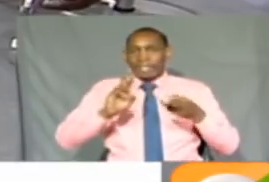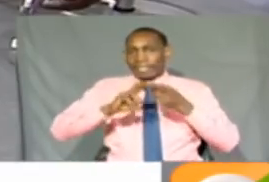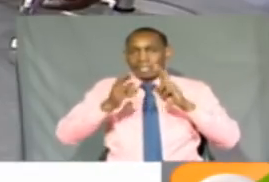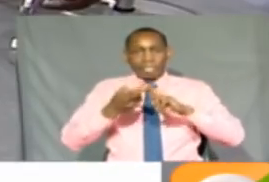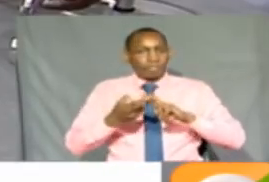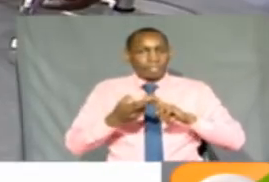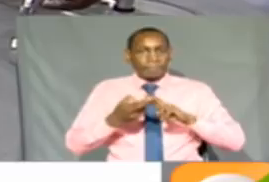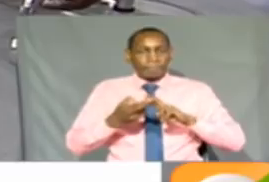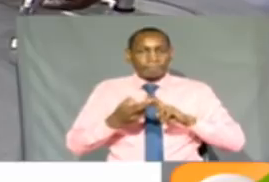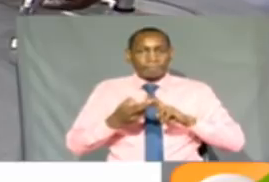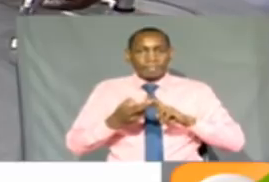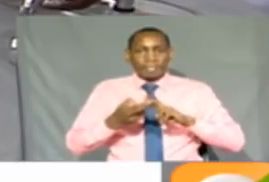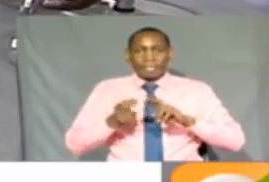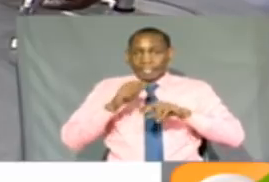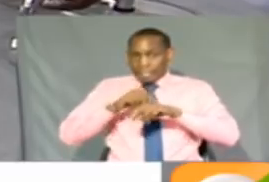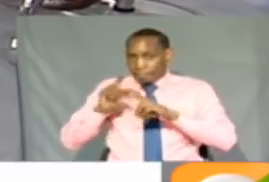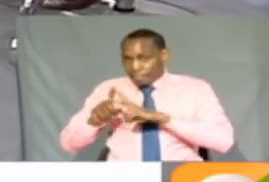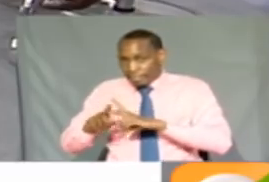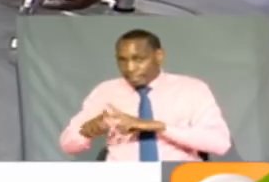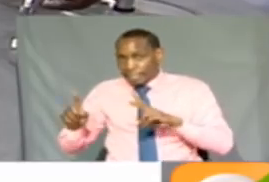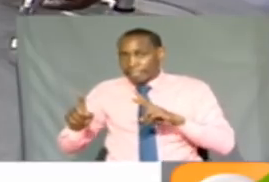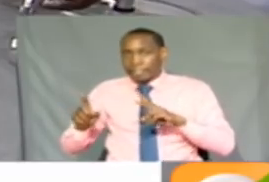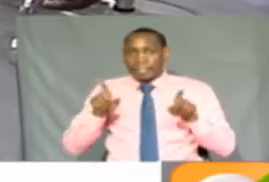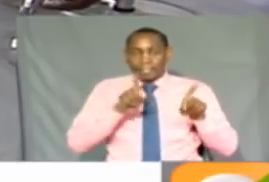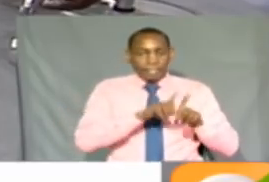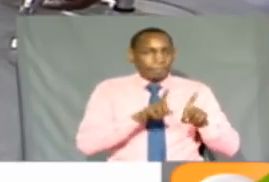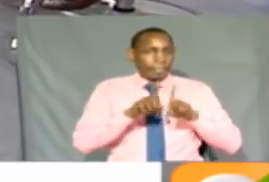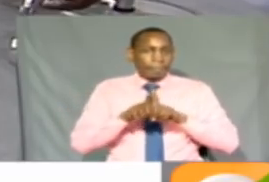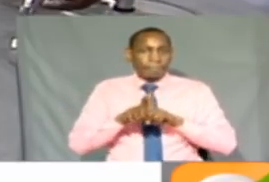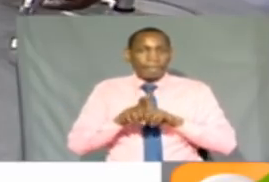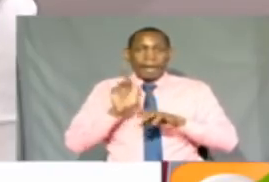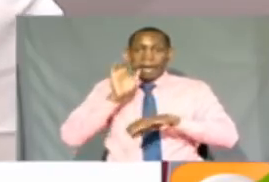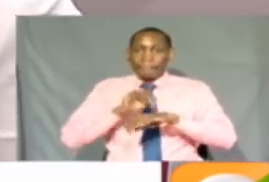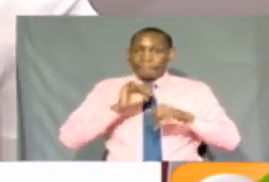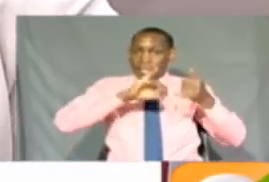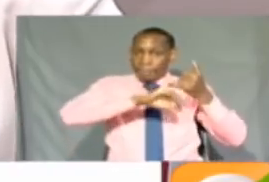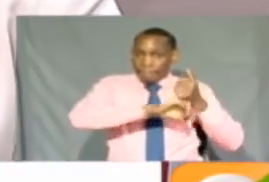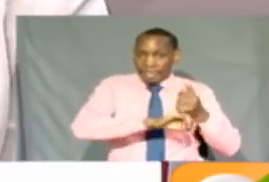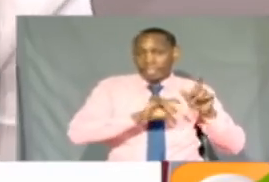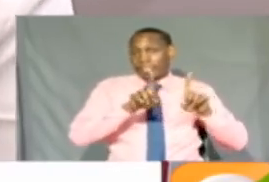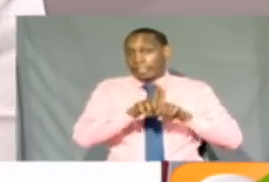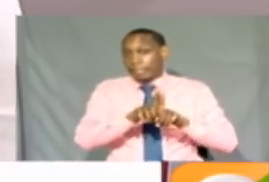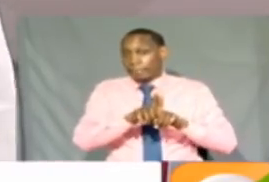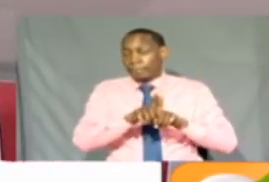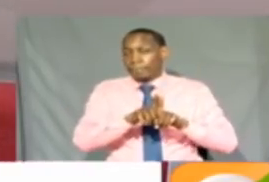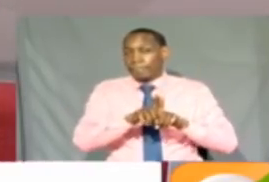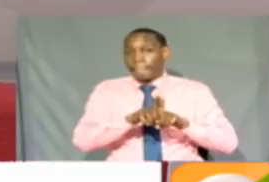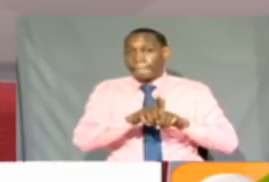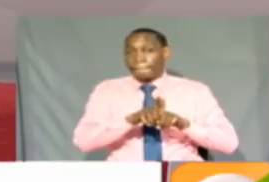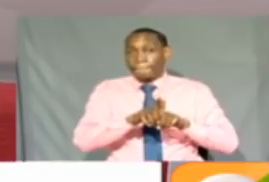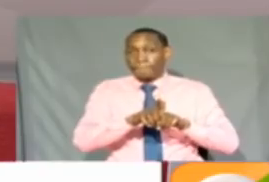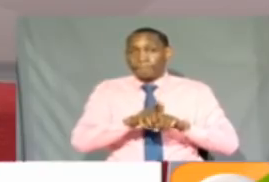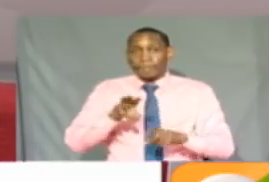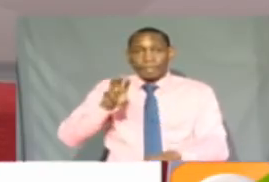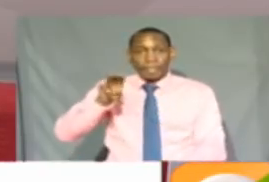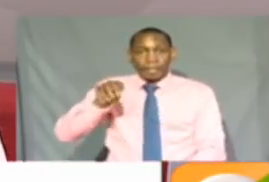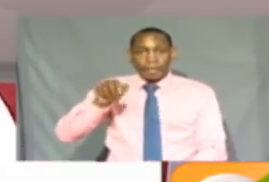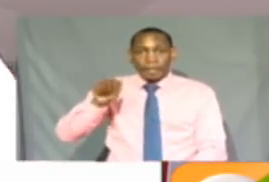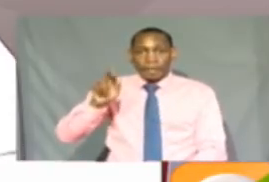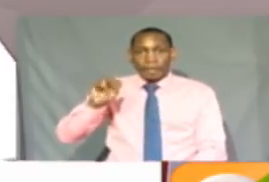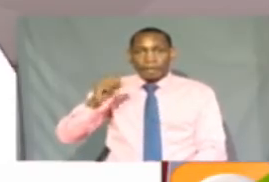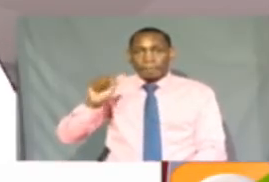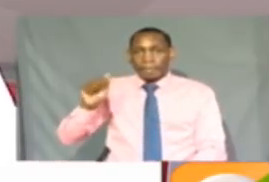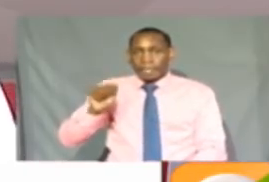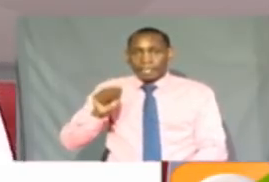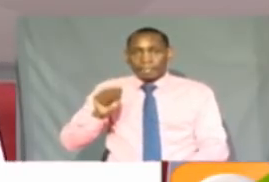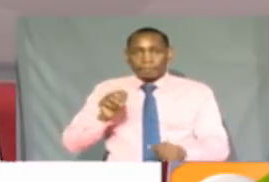relationships from the get-go. And you know, it will also kind of play its way into marriage as well. Marigo, when you're thinking about just now